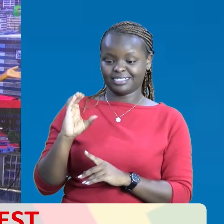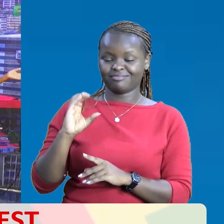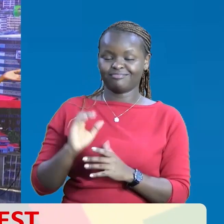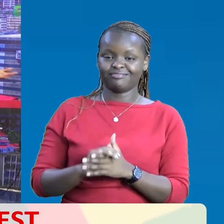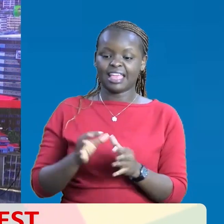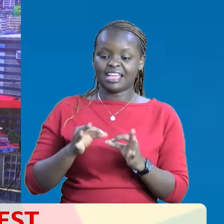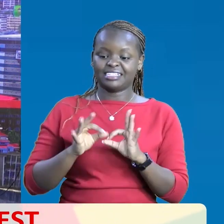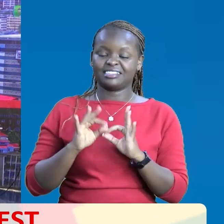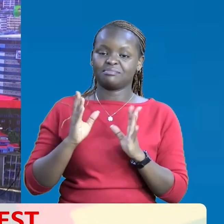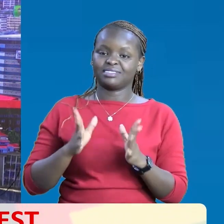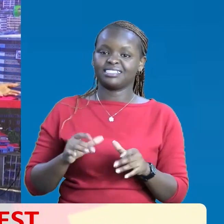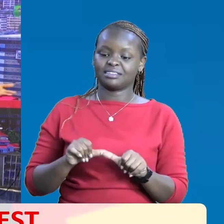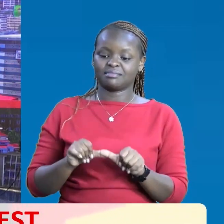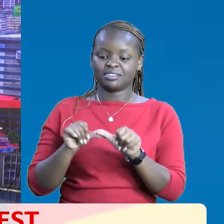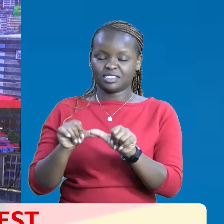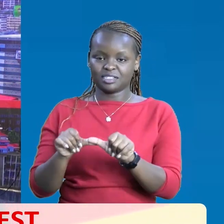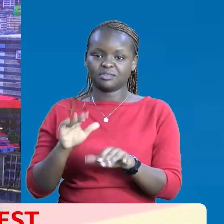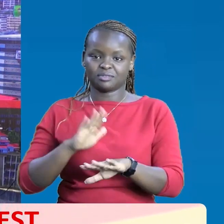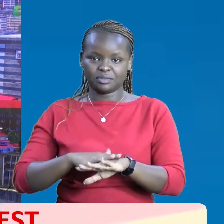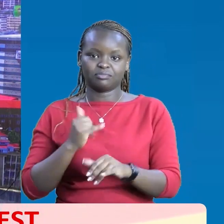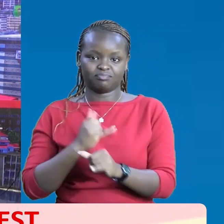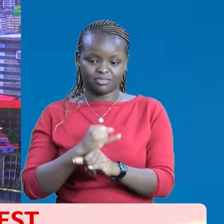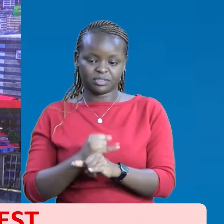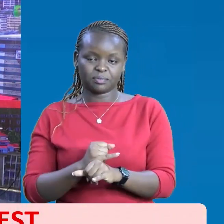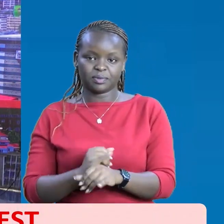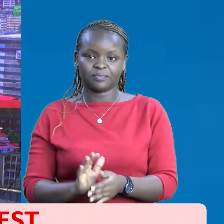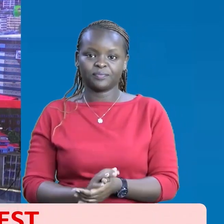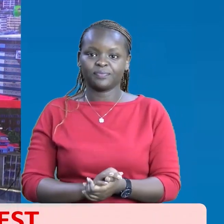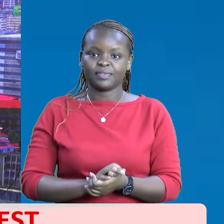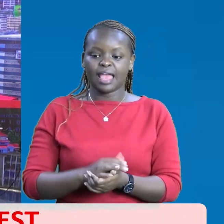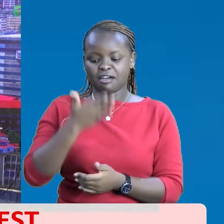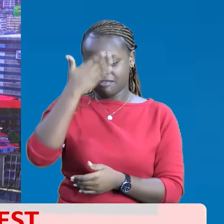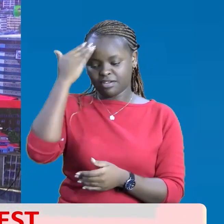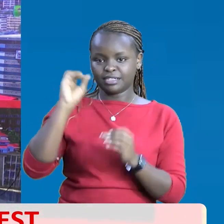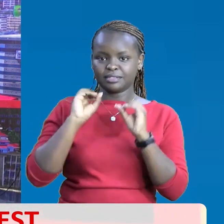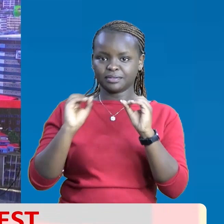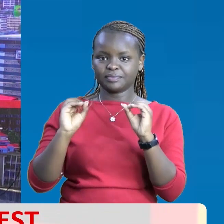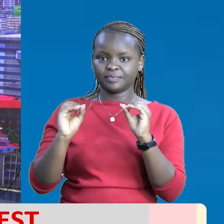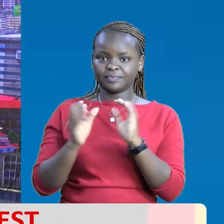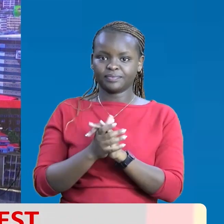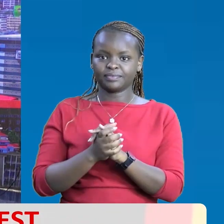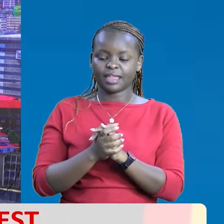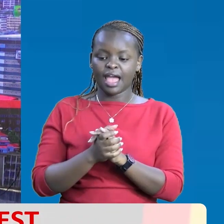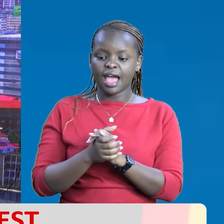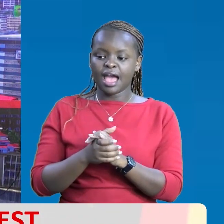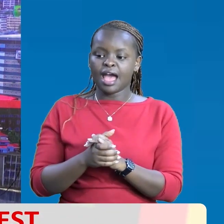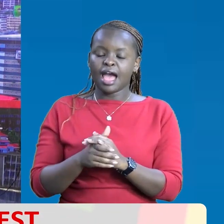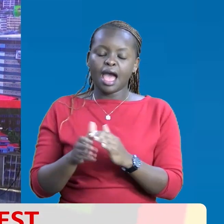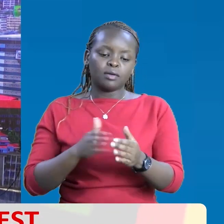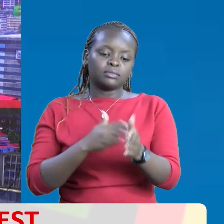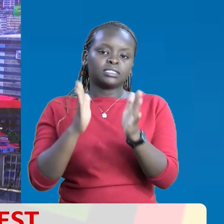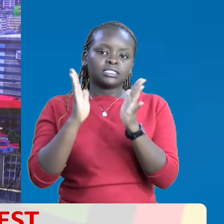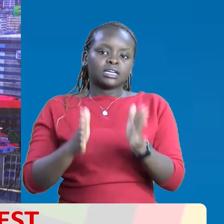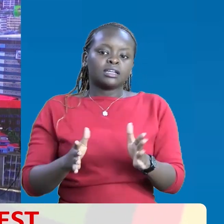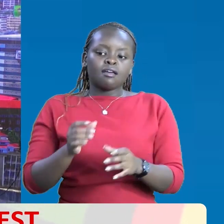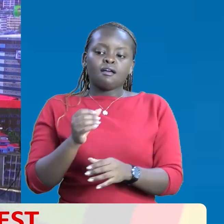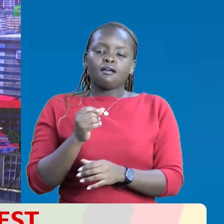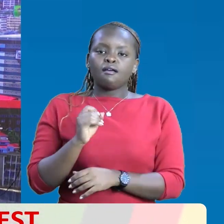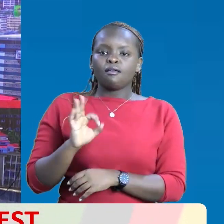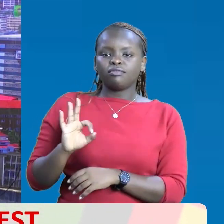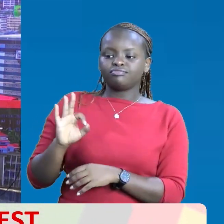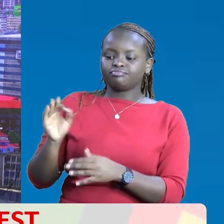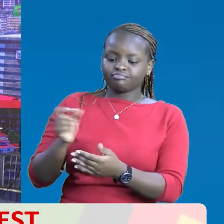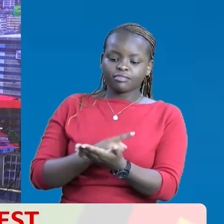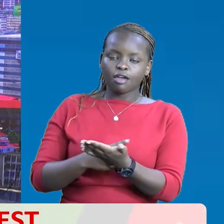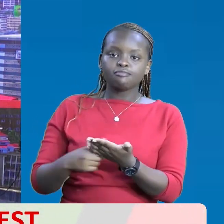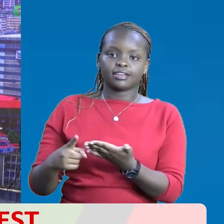anatupeleka na mtaratara na I hope kila mtu ako ready kuenjoy show leo. Kabisa tusahau pia segment pale artist of the week pale nini. Tonight it's all